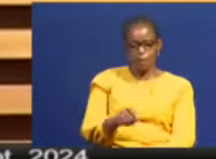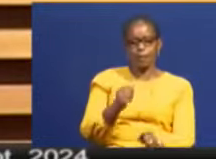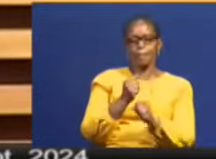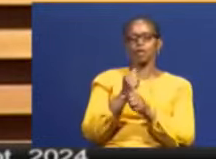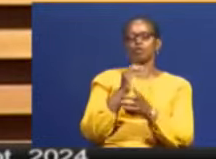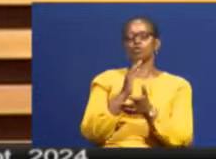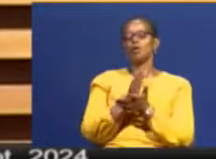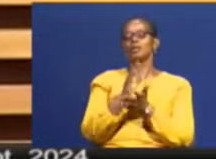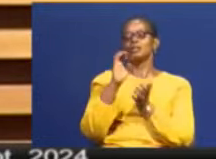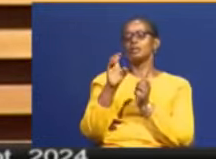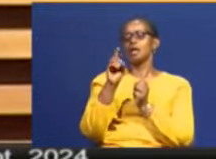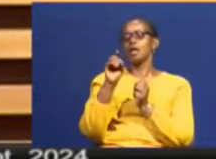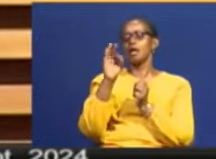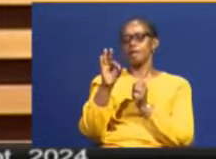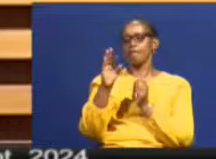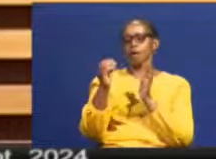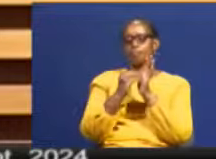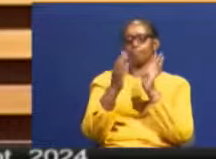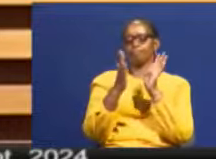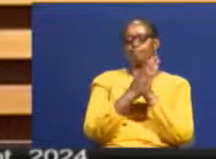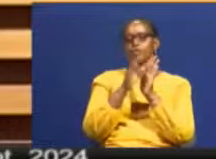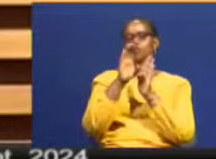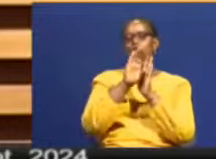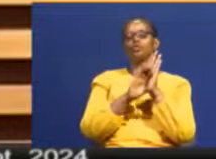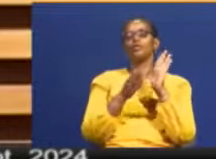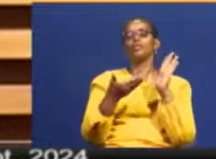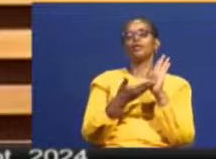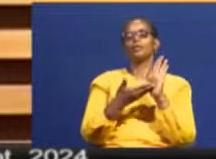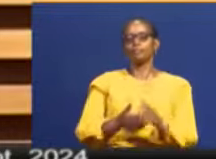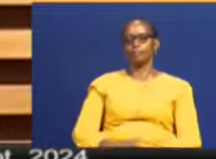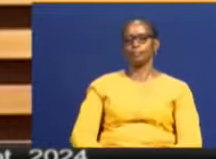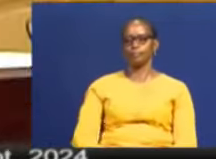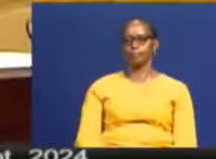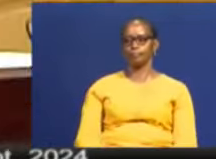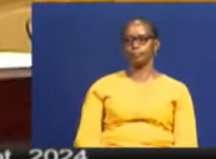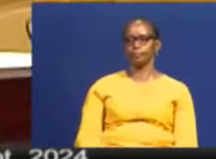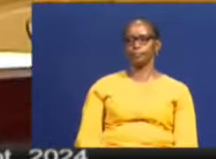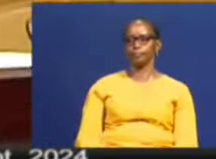entrench NGCDF in the constitution to make...